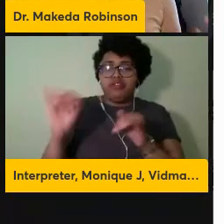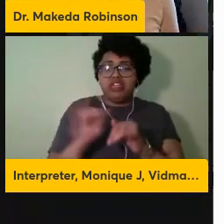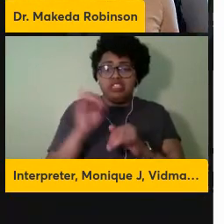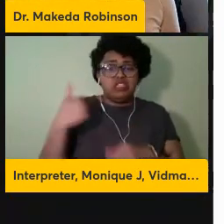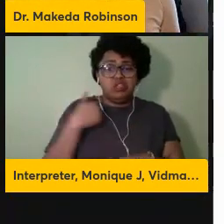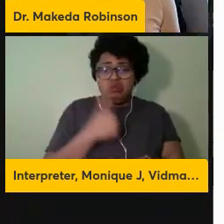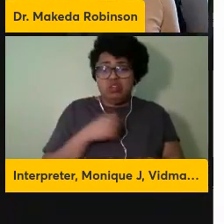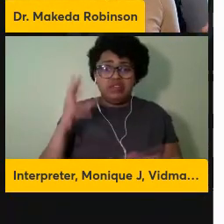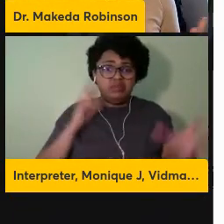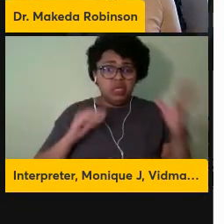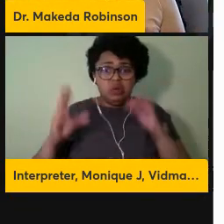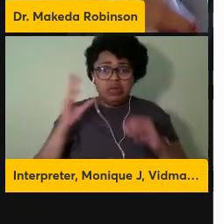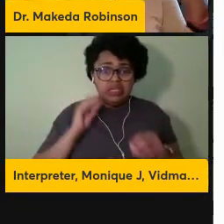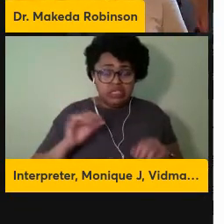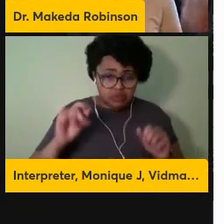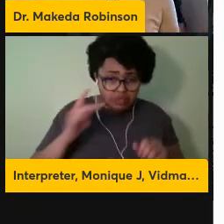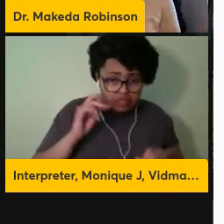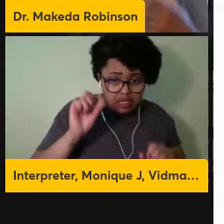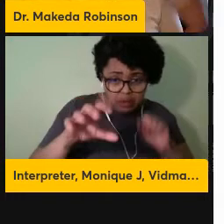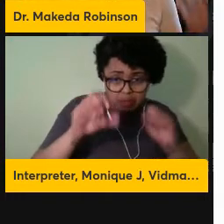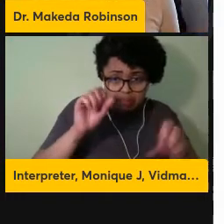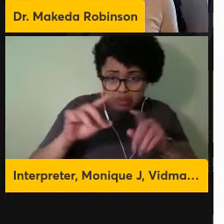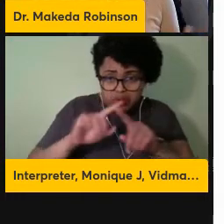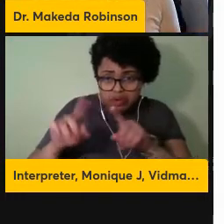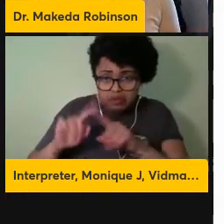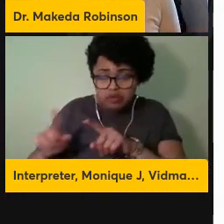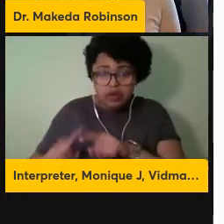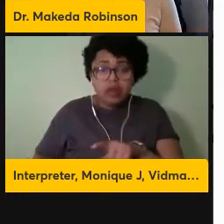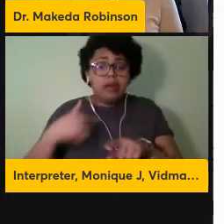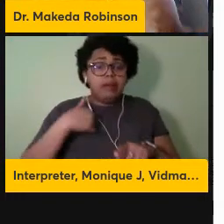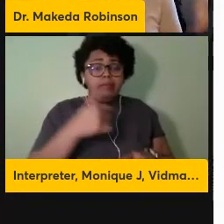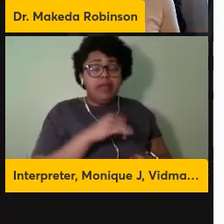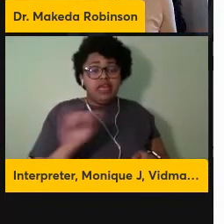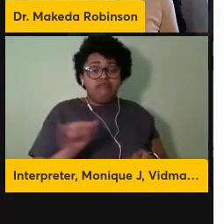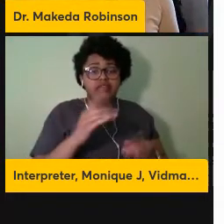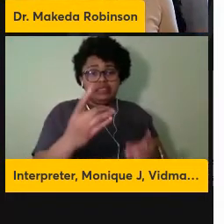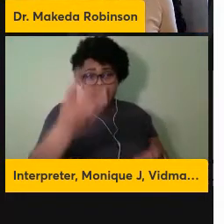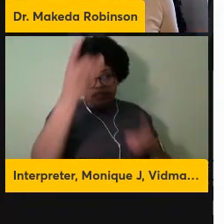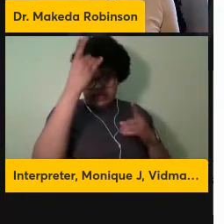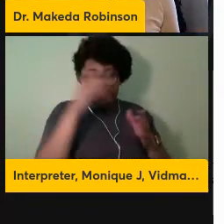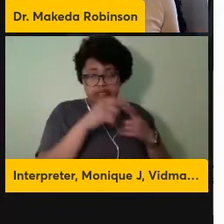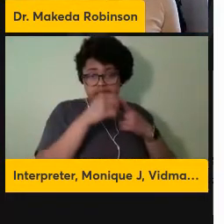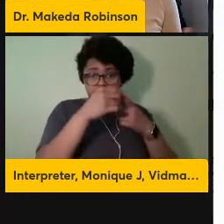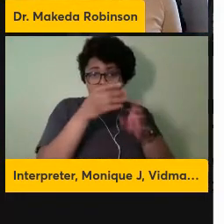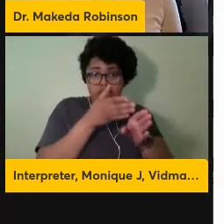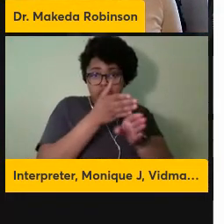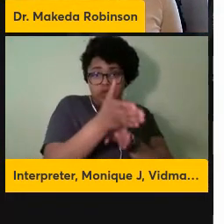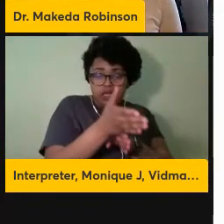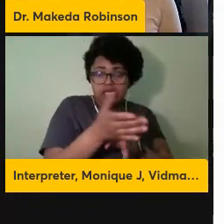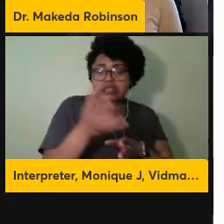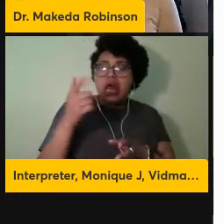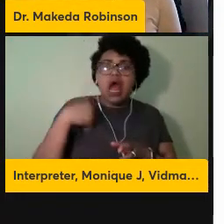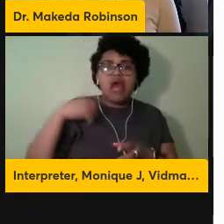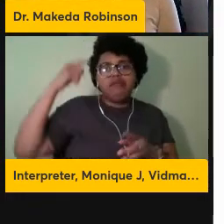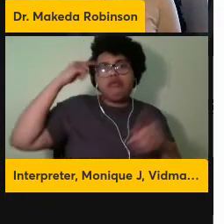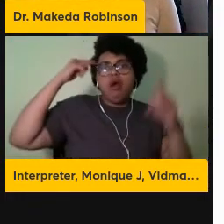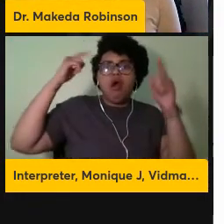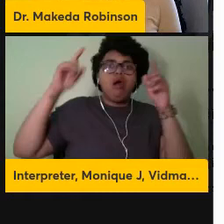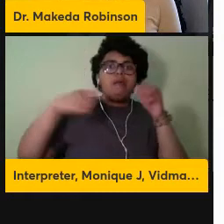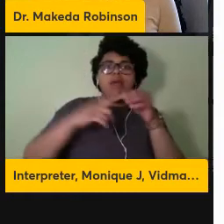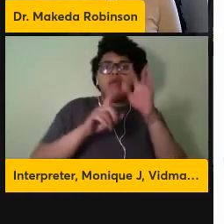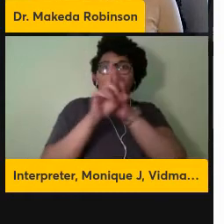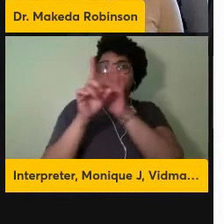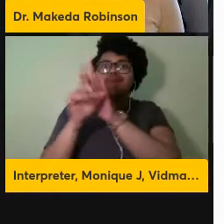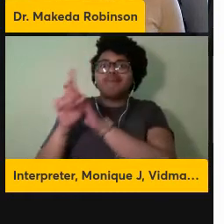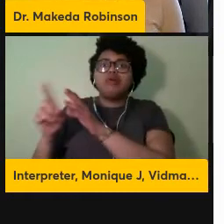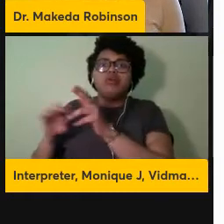an infectious disease specialist, these had popped up in my mind throughout my career. So